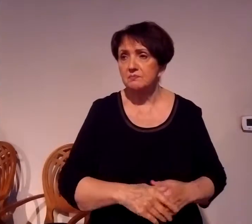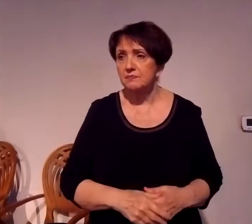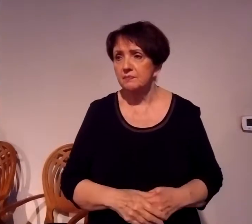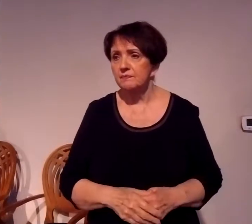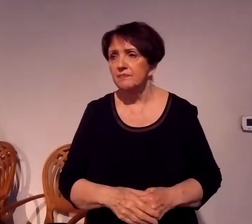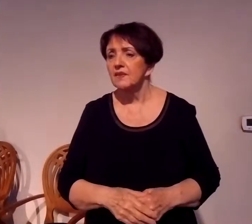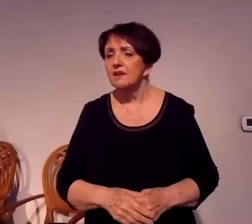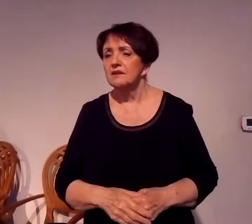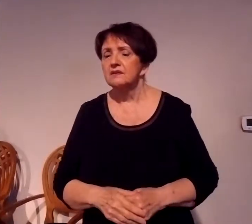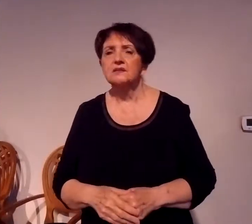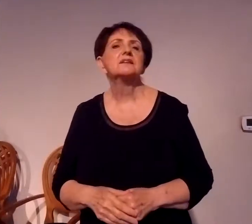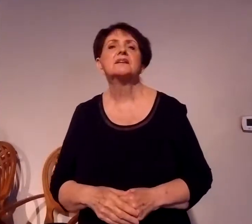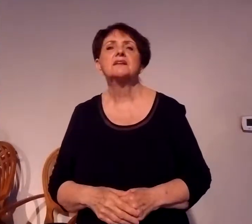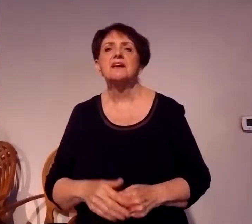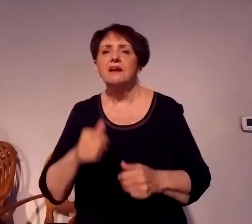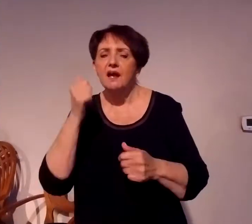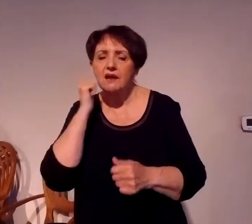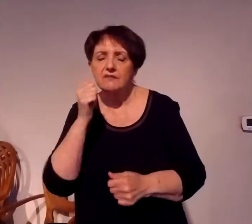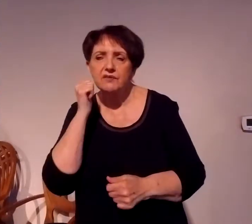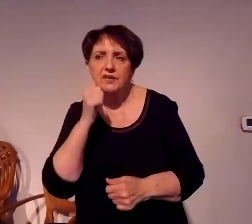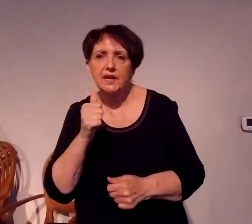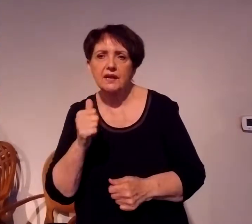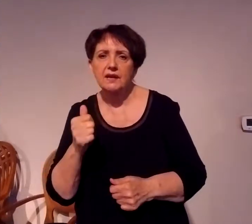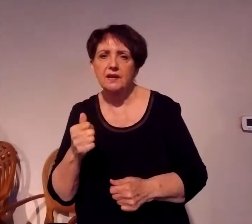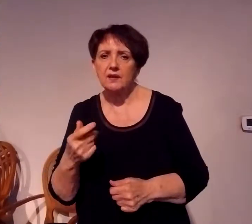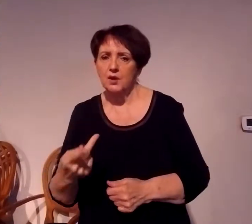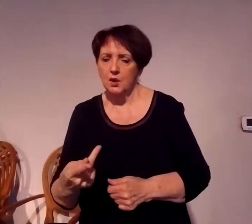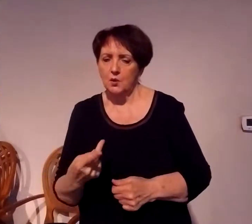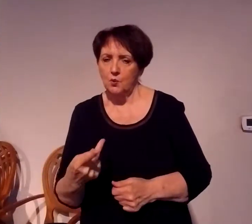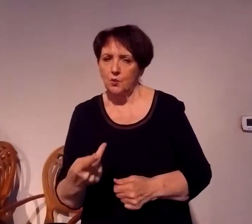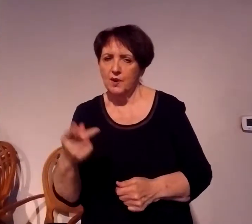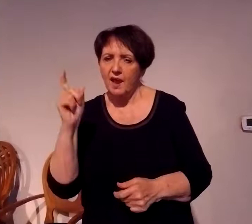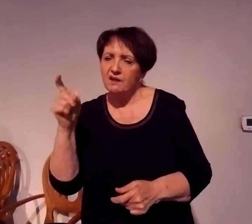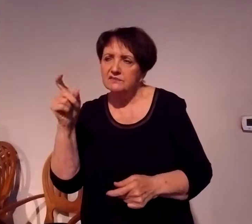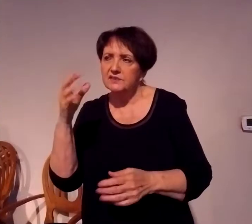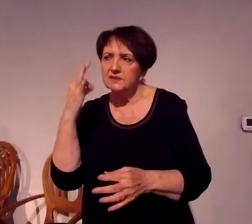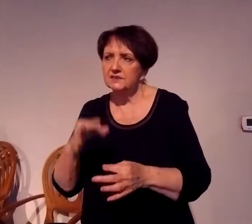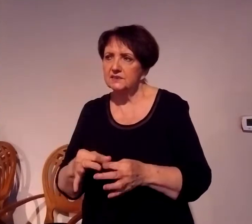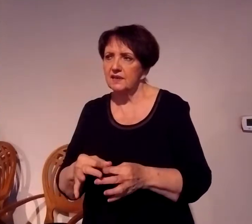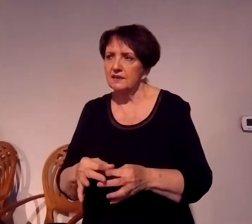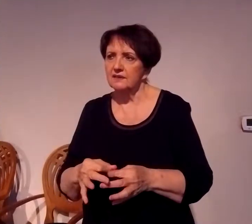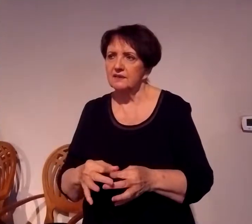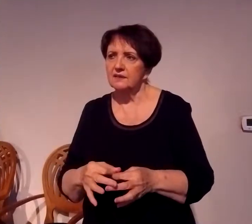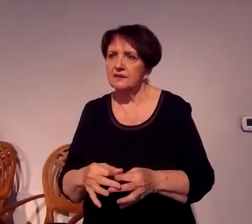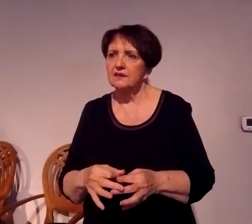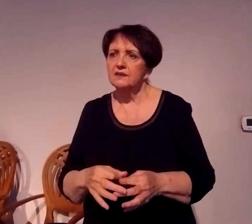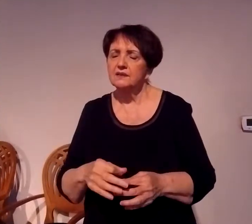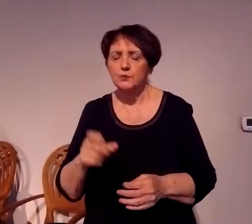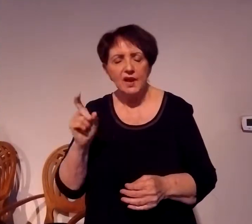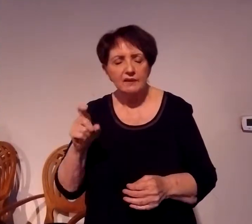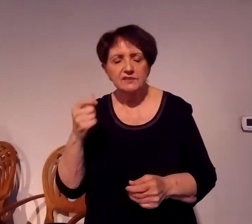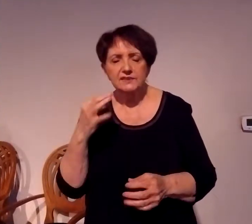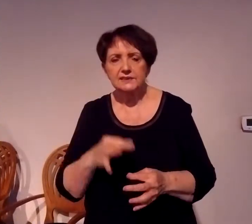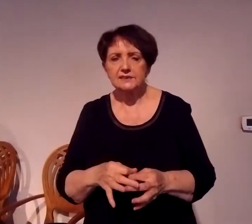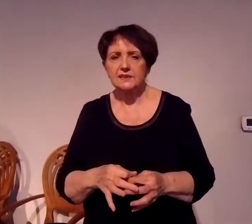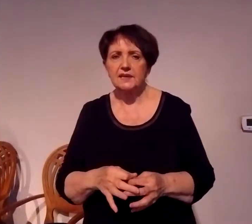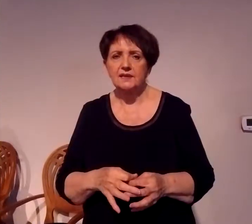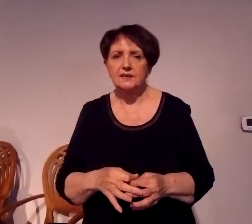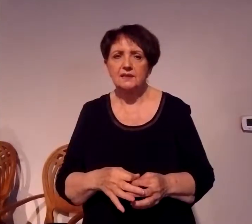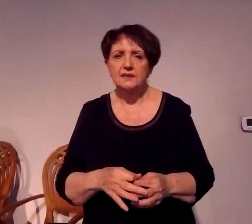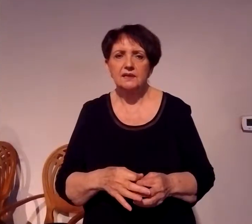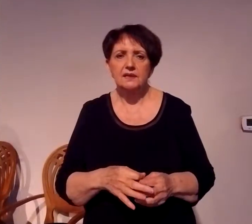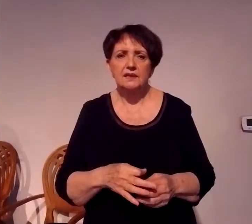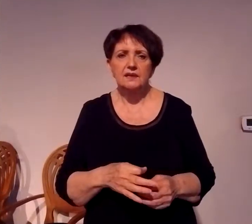And every single day, Karen and I have to decide. Every day, we have to decide. Is this thing we're going